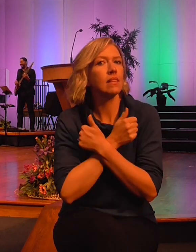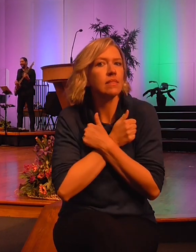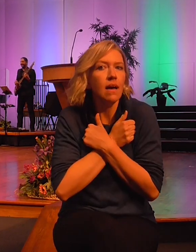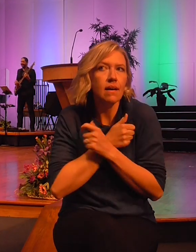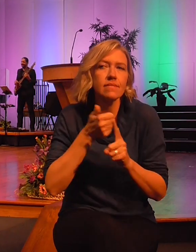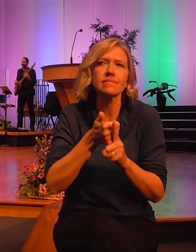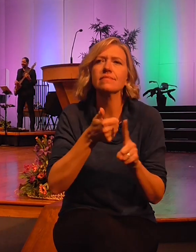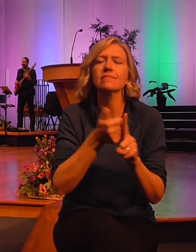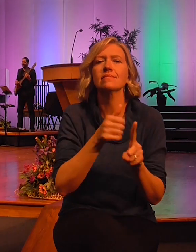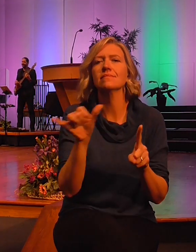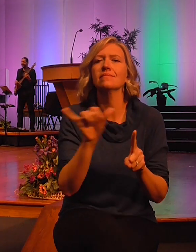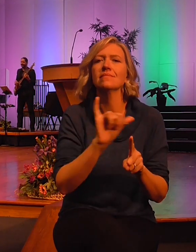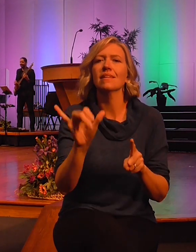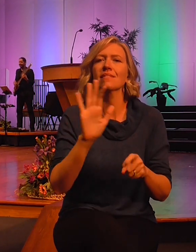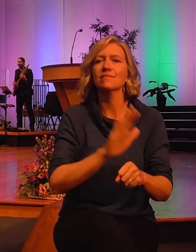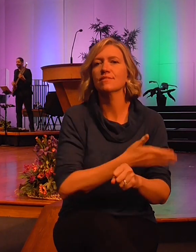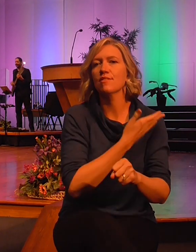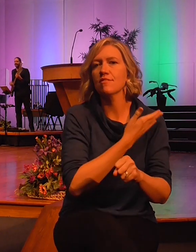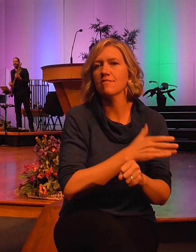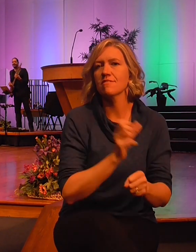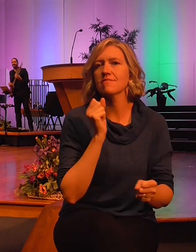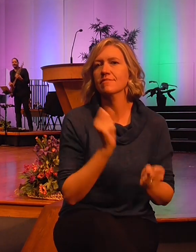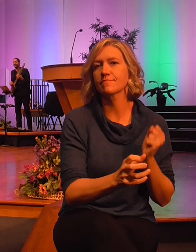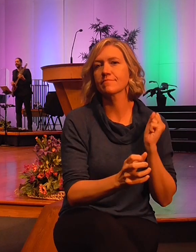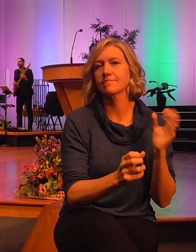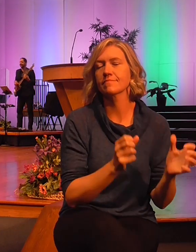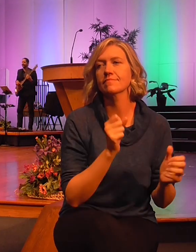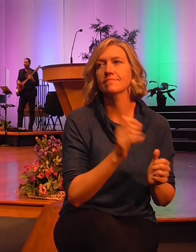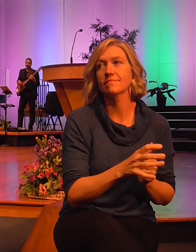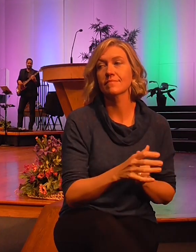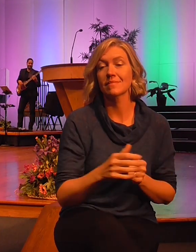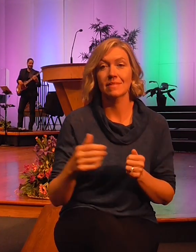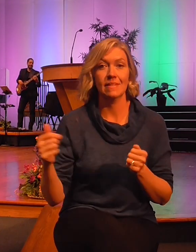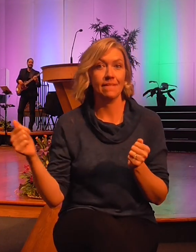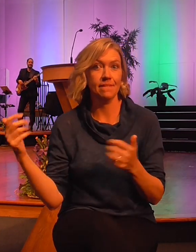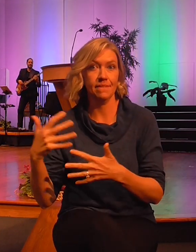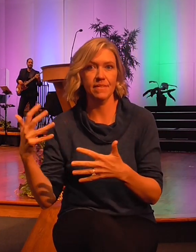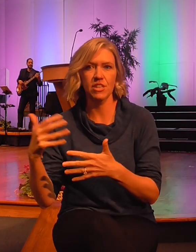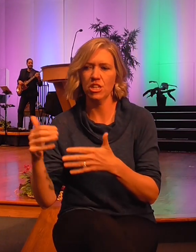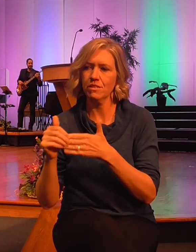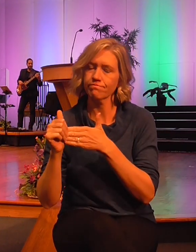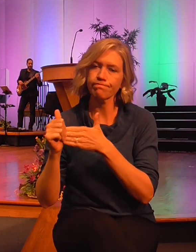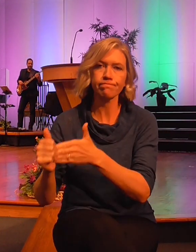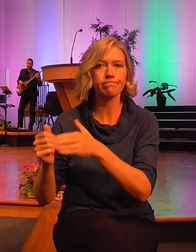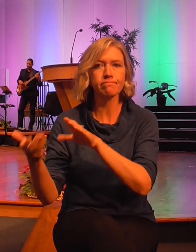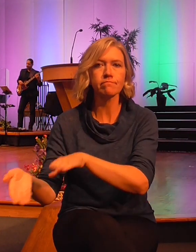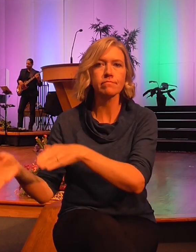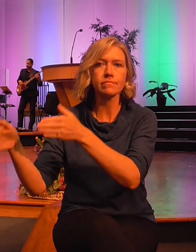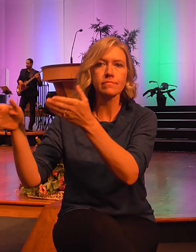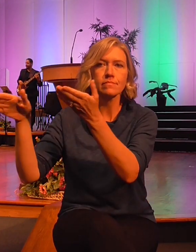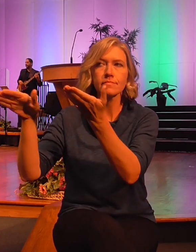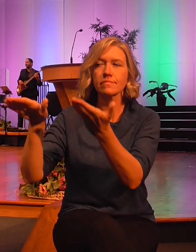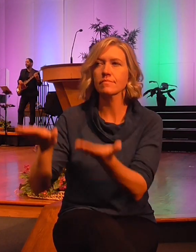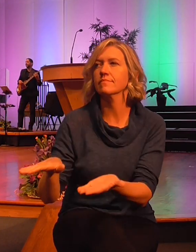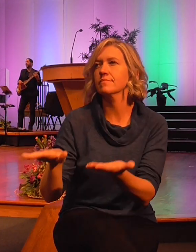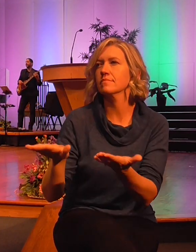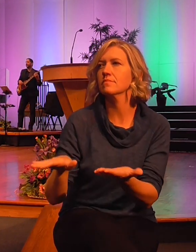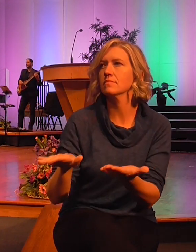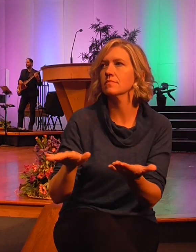Love is but a song we sing, and fear's the way we die.